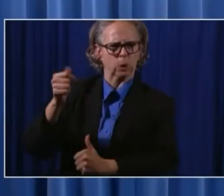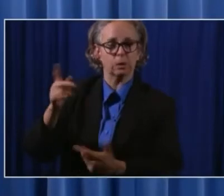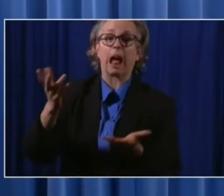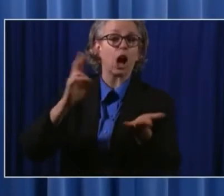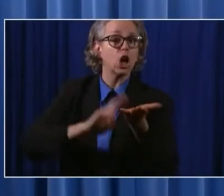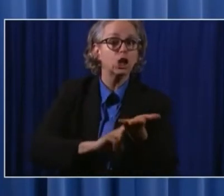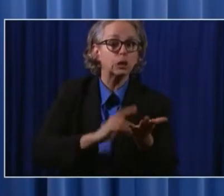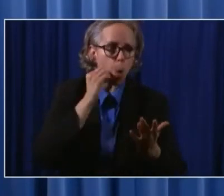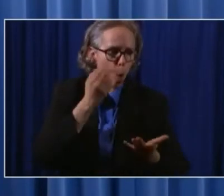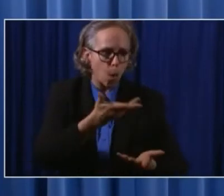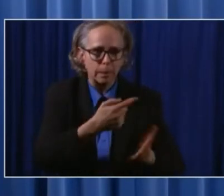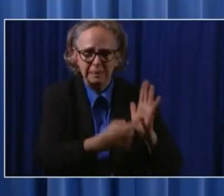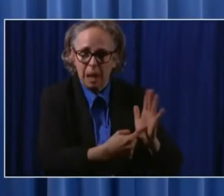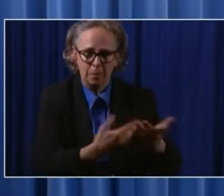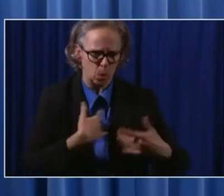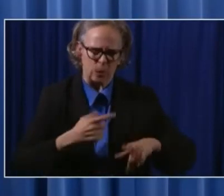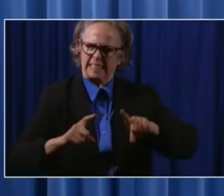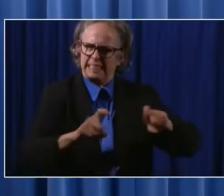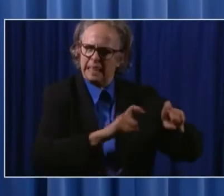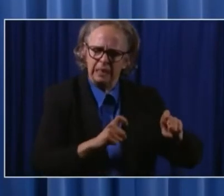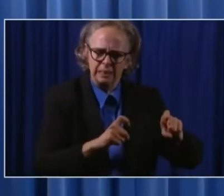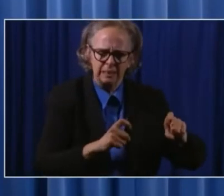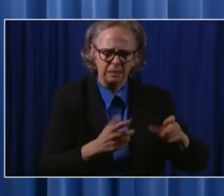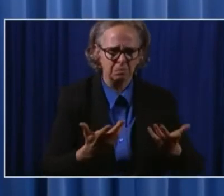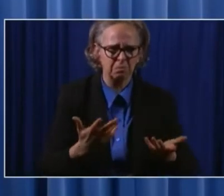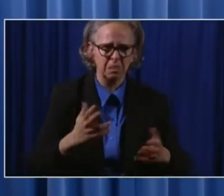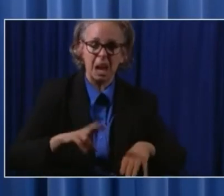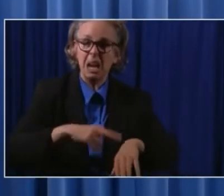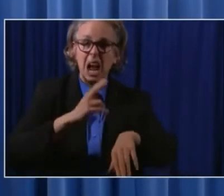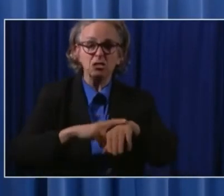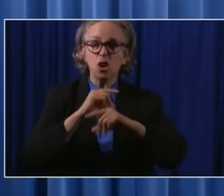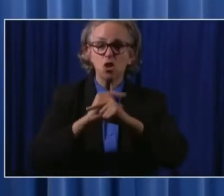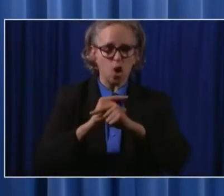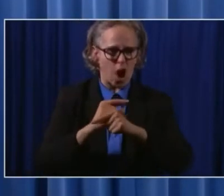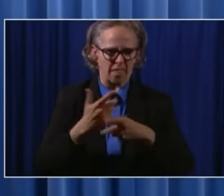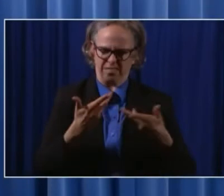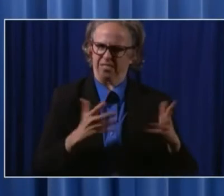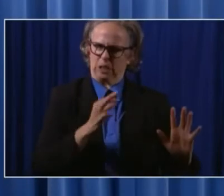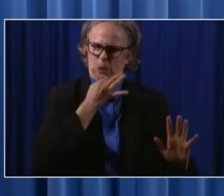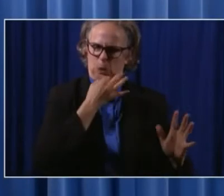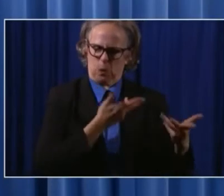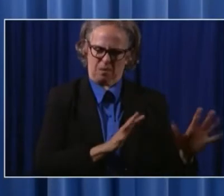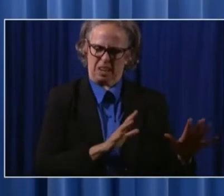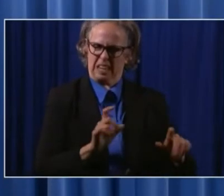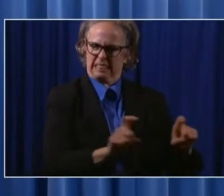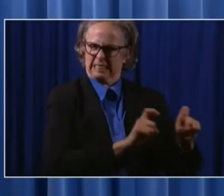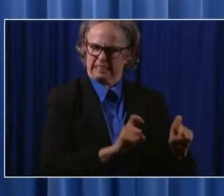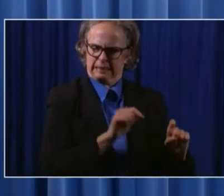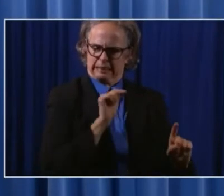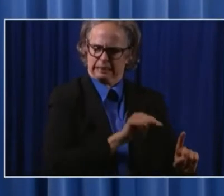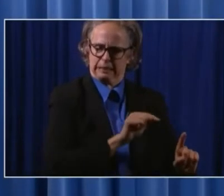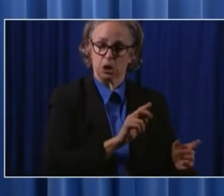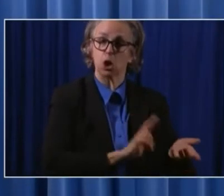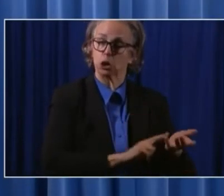National Guard is almost done. For that wave of testing, we're going to have additional testing that will start